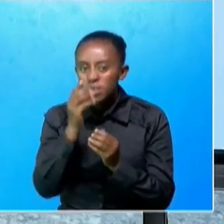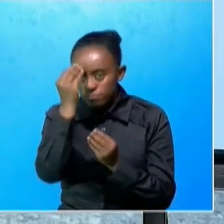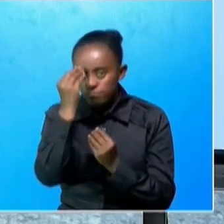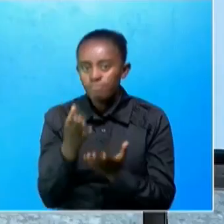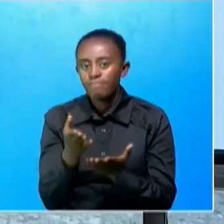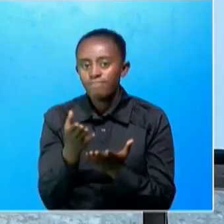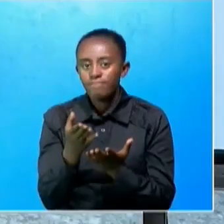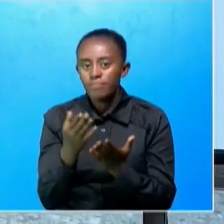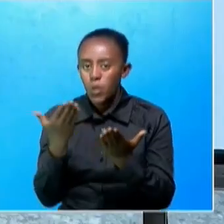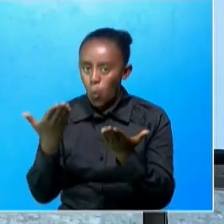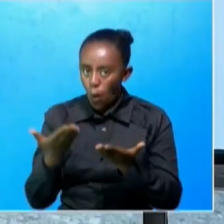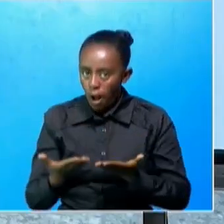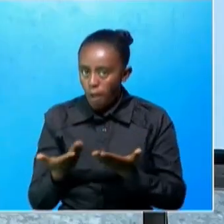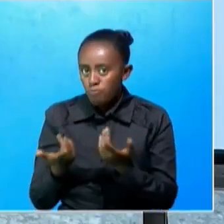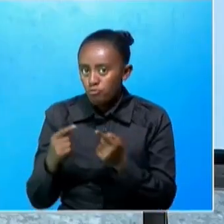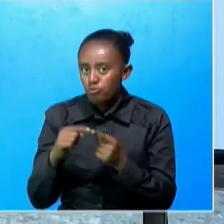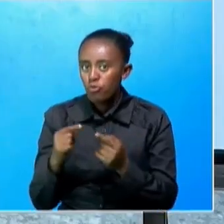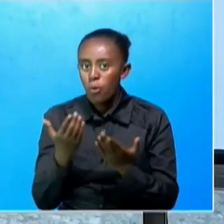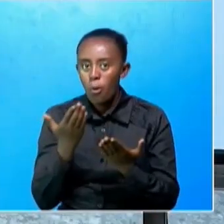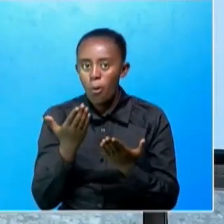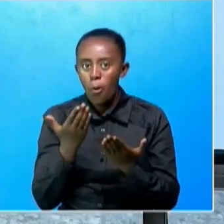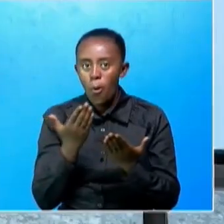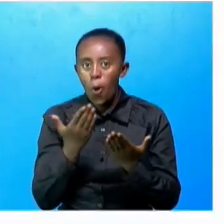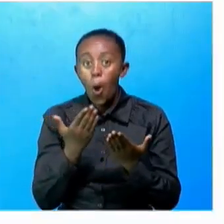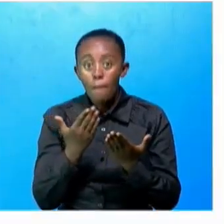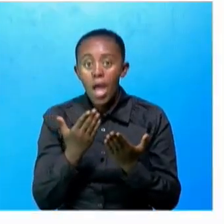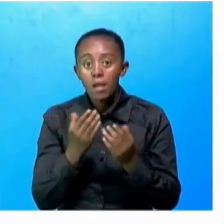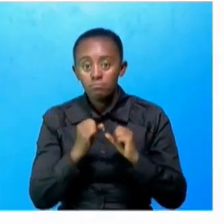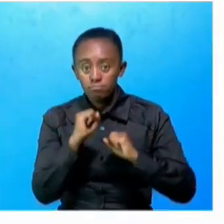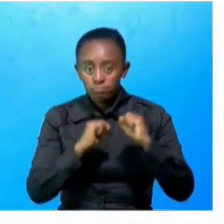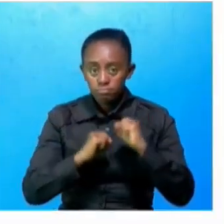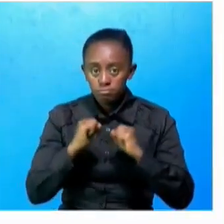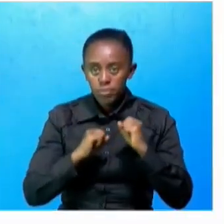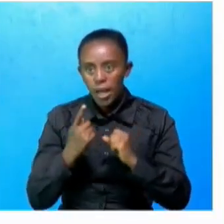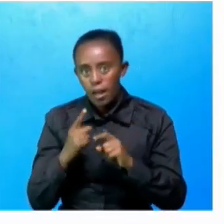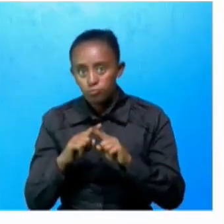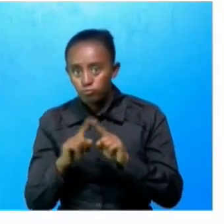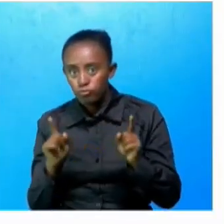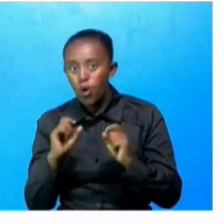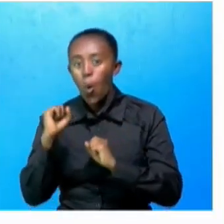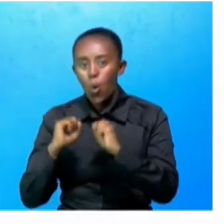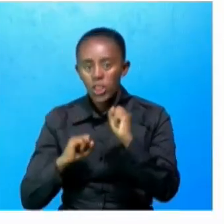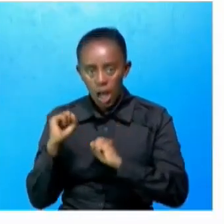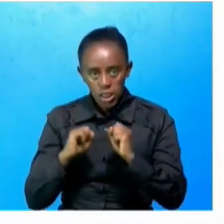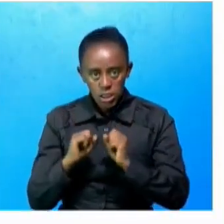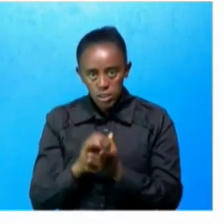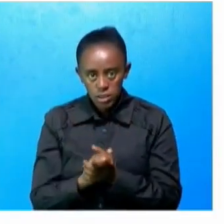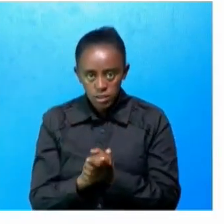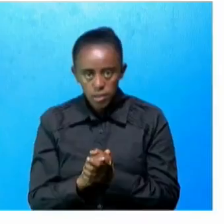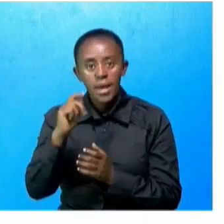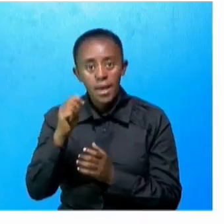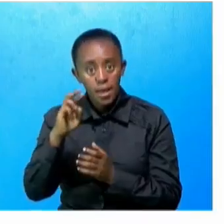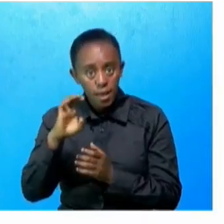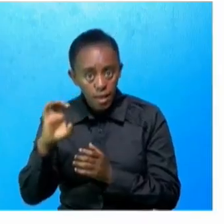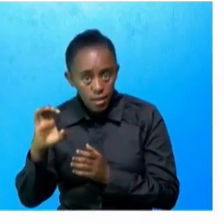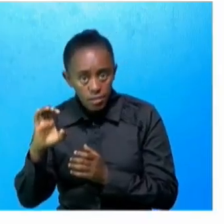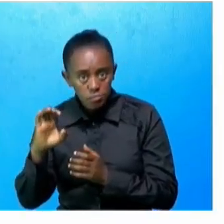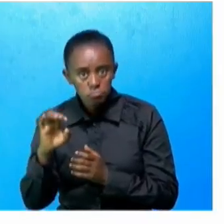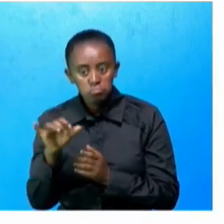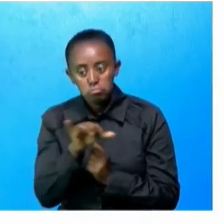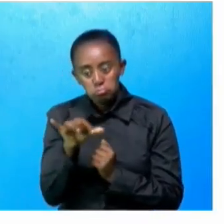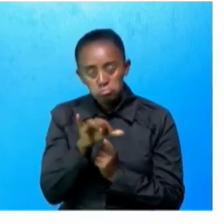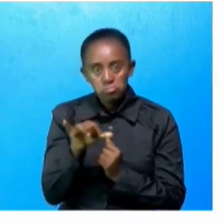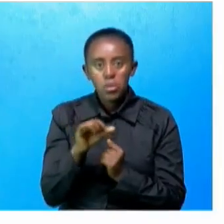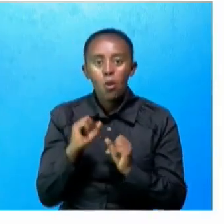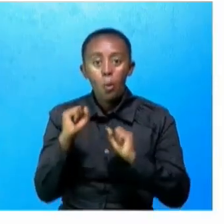welcome to compare and contrast. You see, comparison, compare